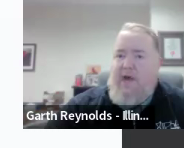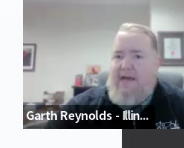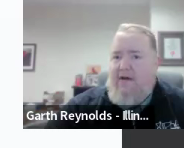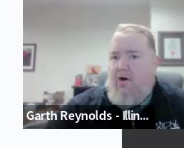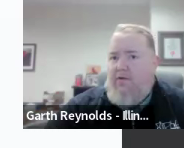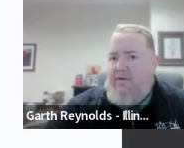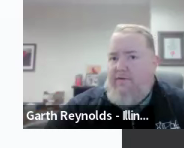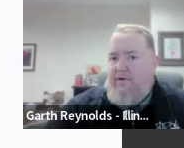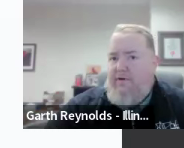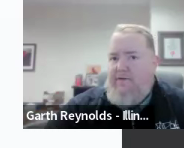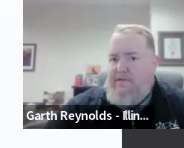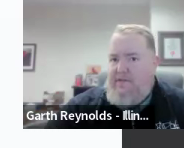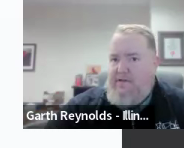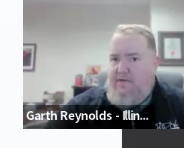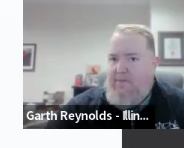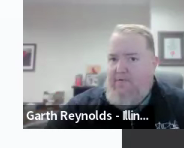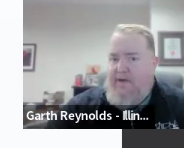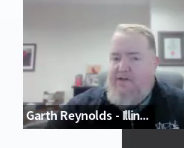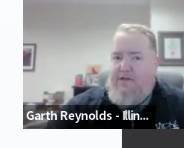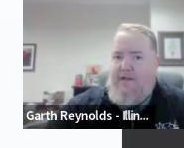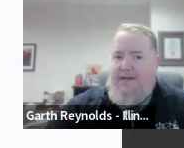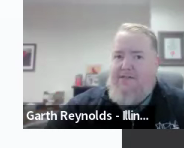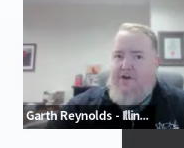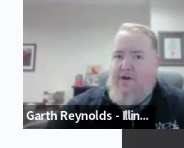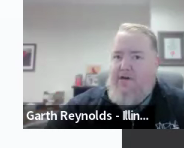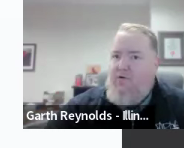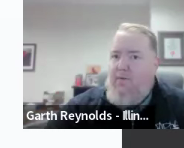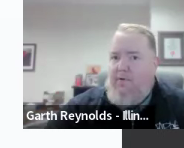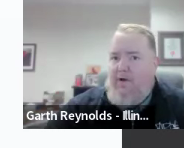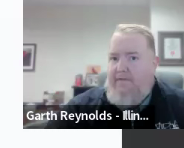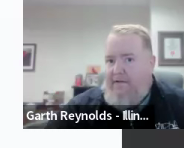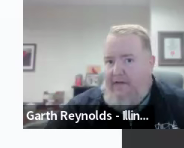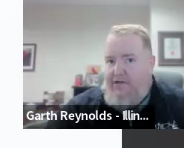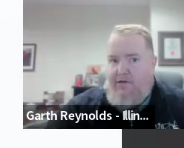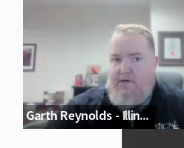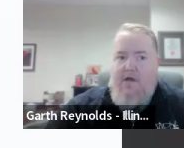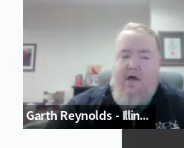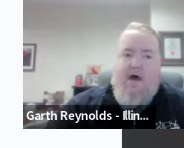crawled its way into all the different crevices of our profession, that it's starting to crumble our